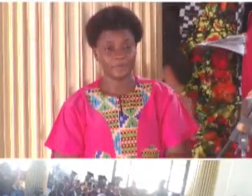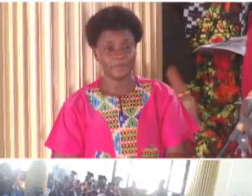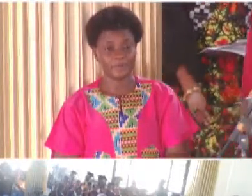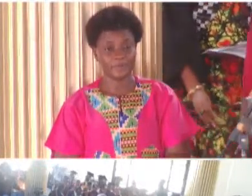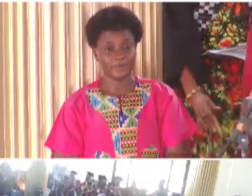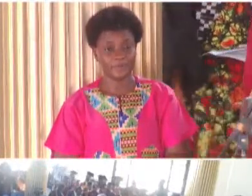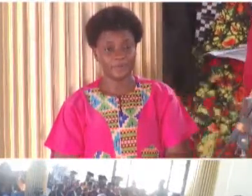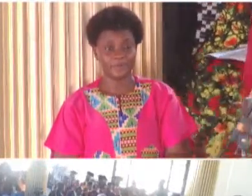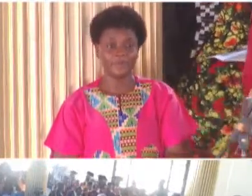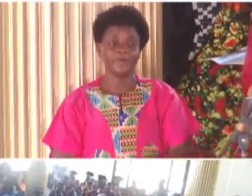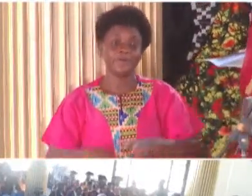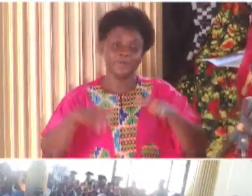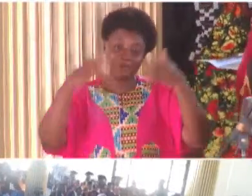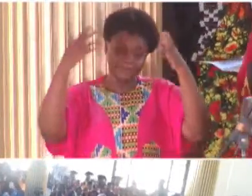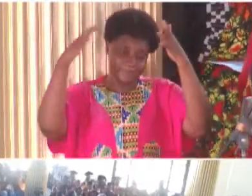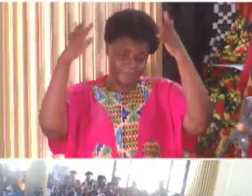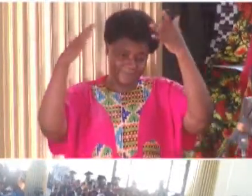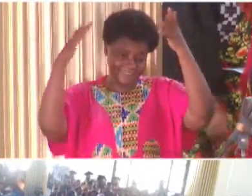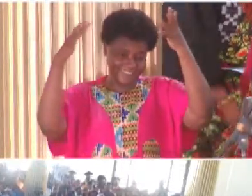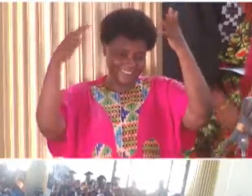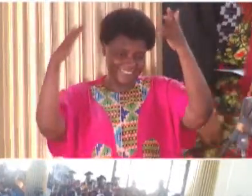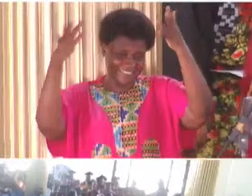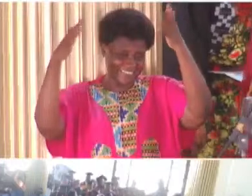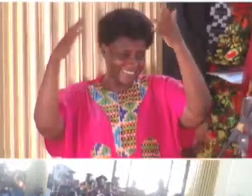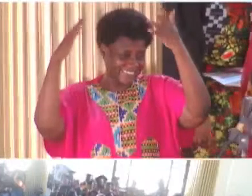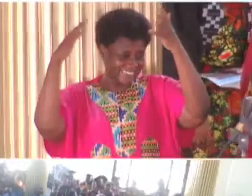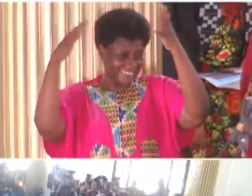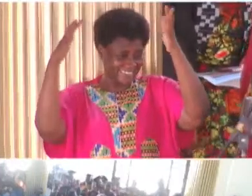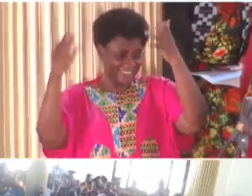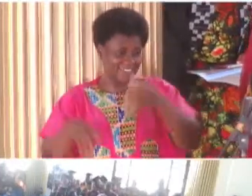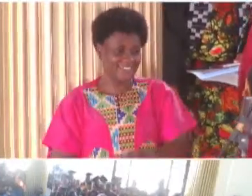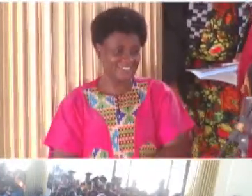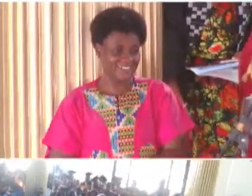Please keep clapping, otherwise I will not sit.